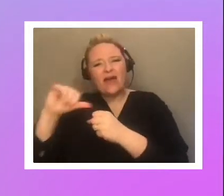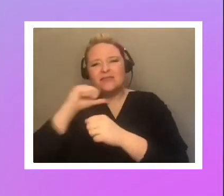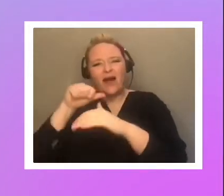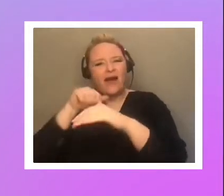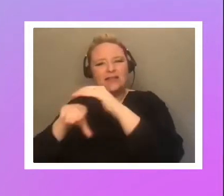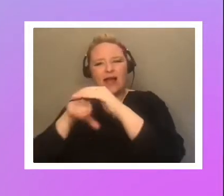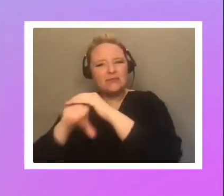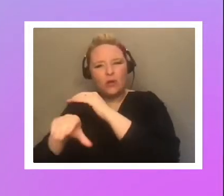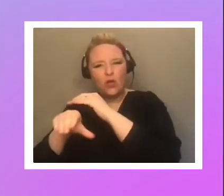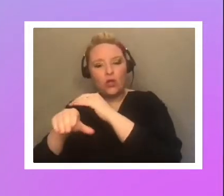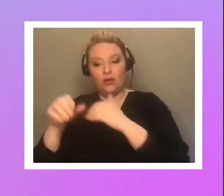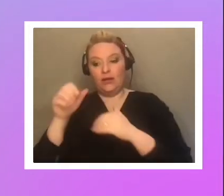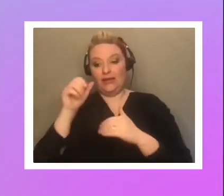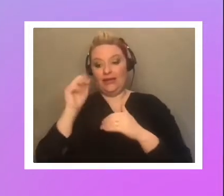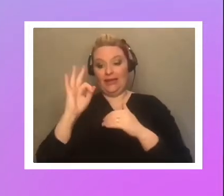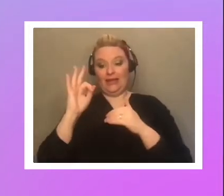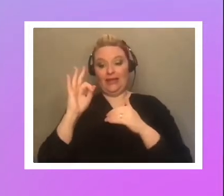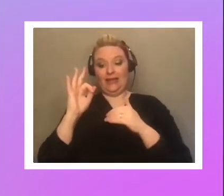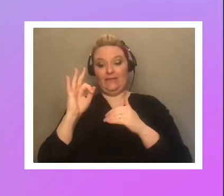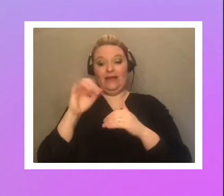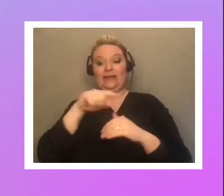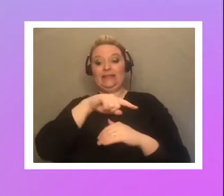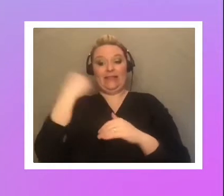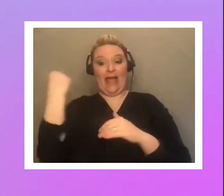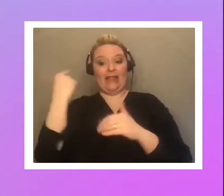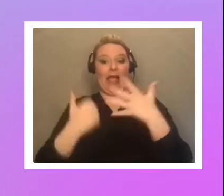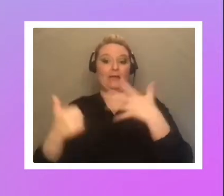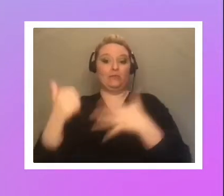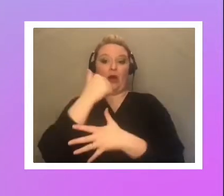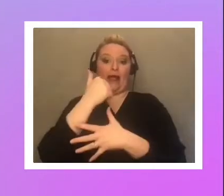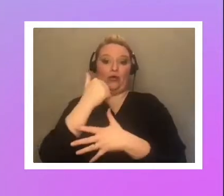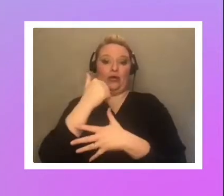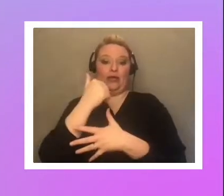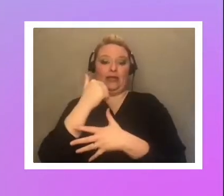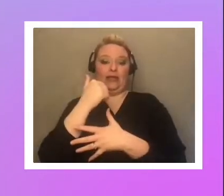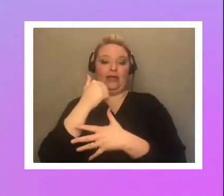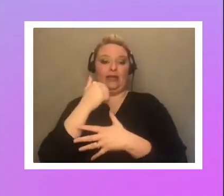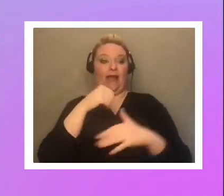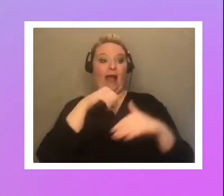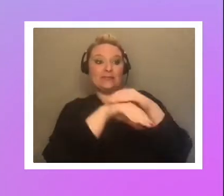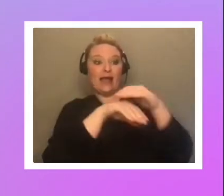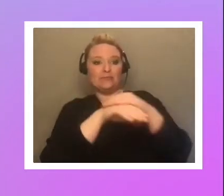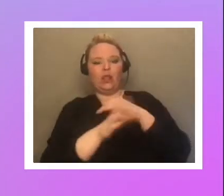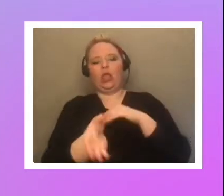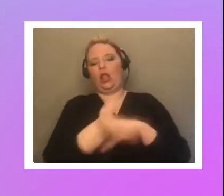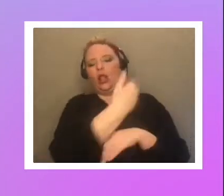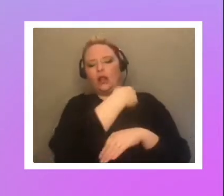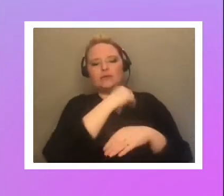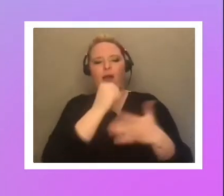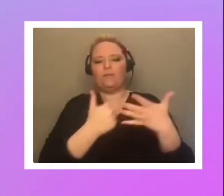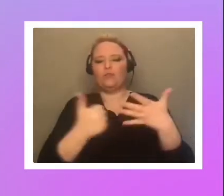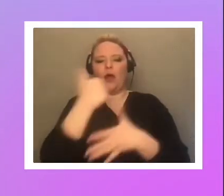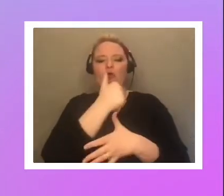it prioritizes deadlines over having an accessible project,